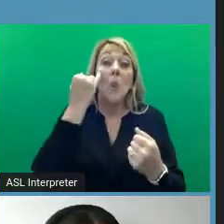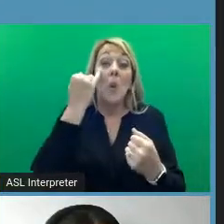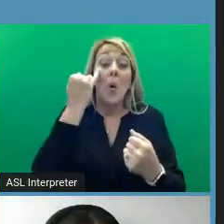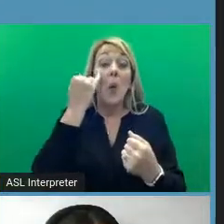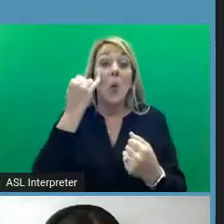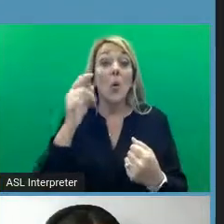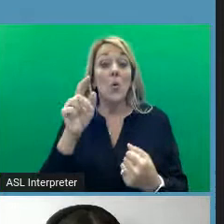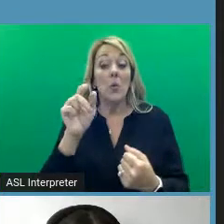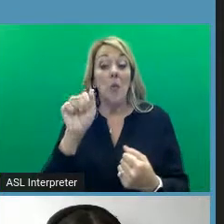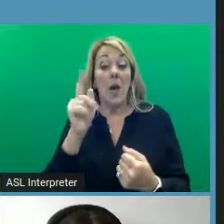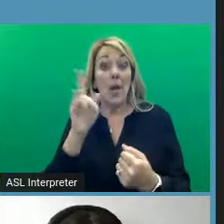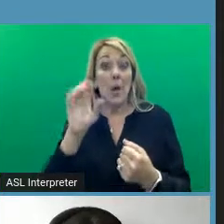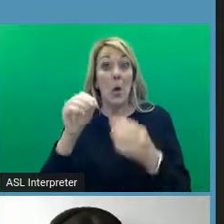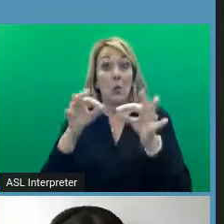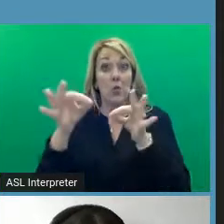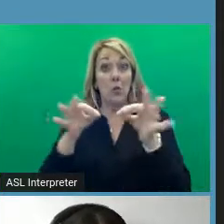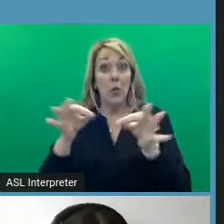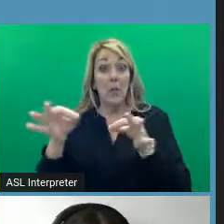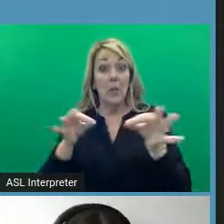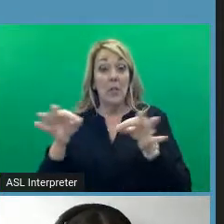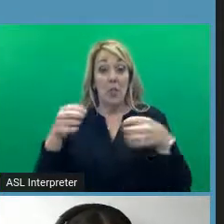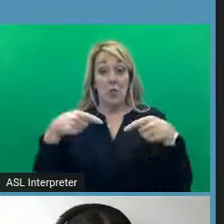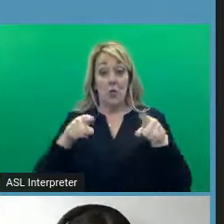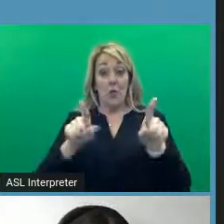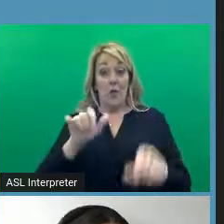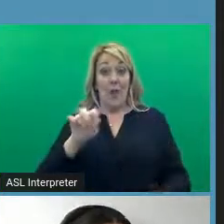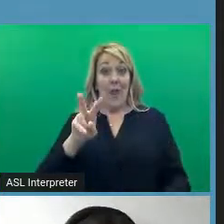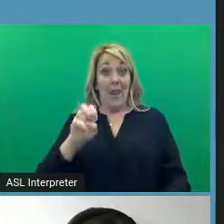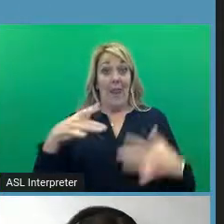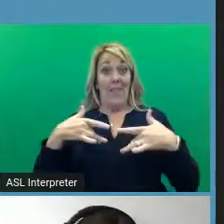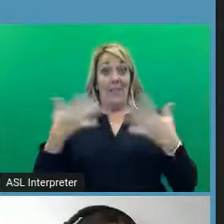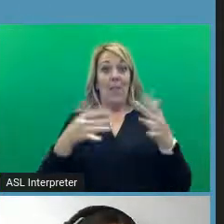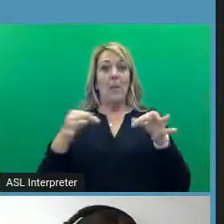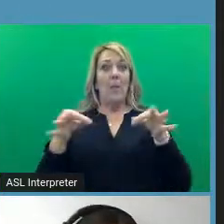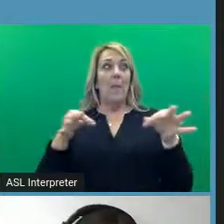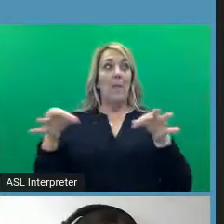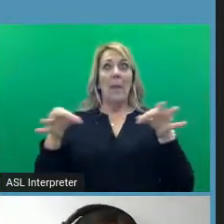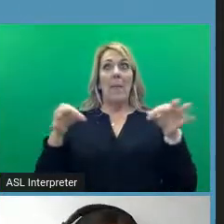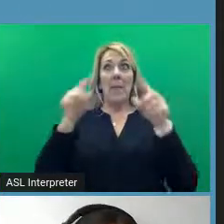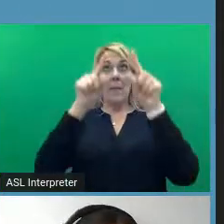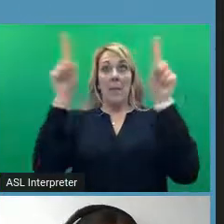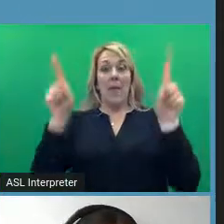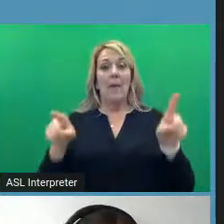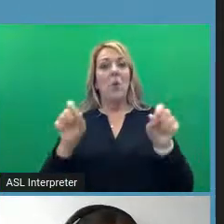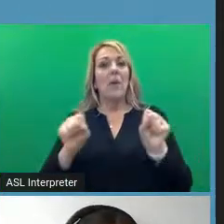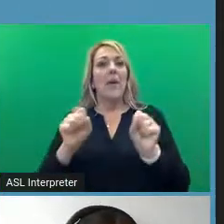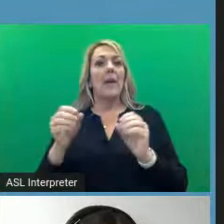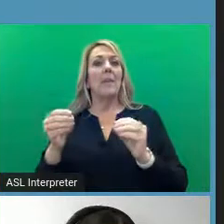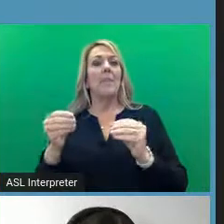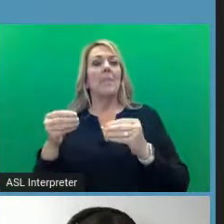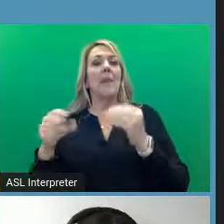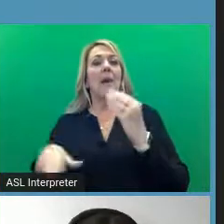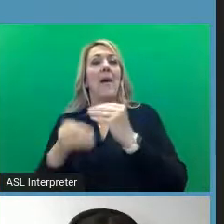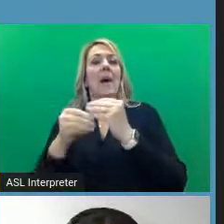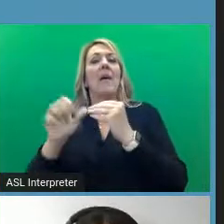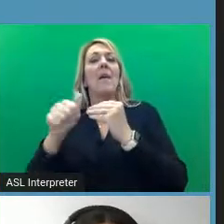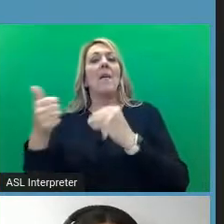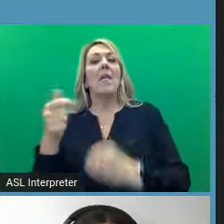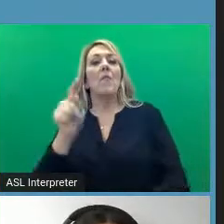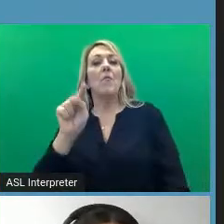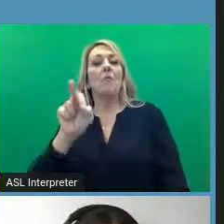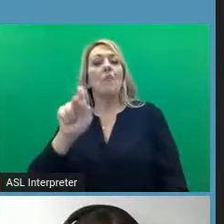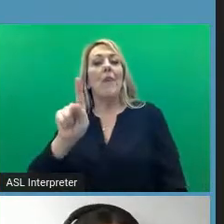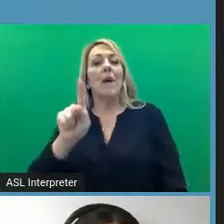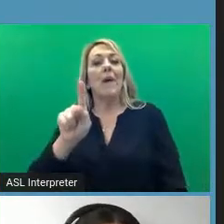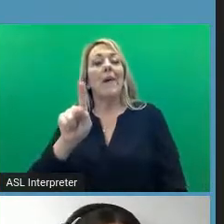audio description during your live event, you could have that delivered on another track. And this is also great